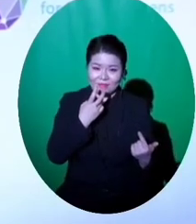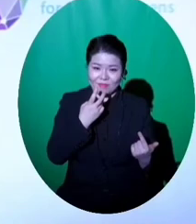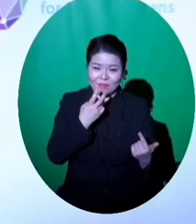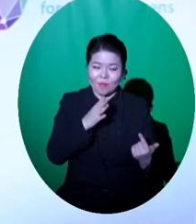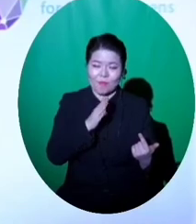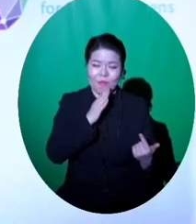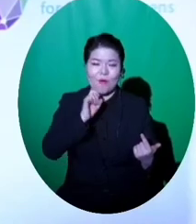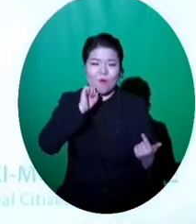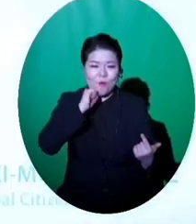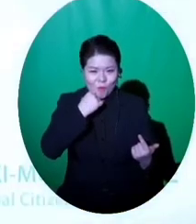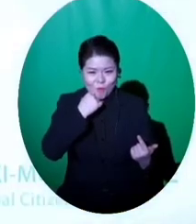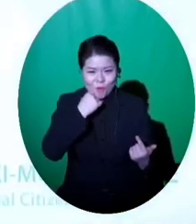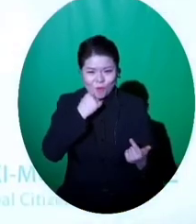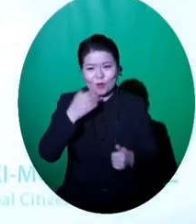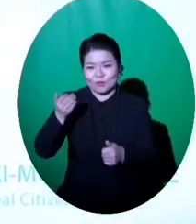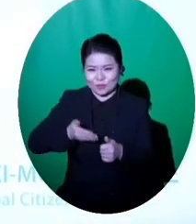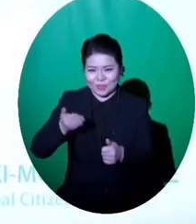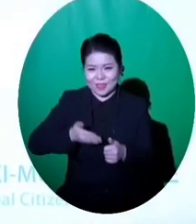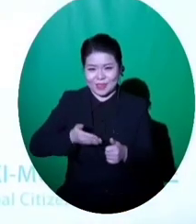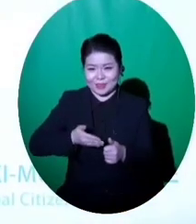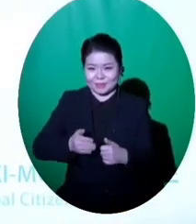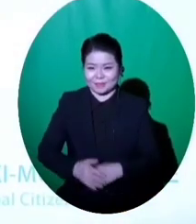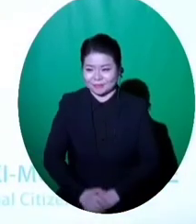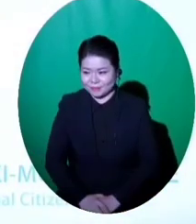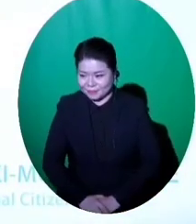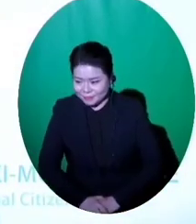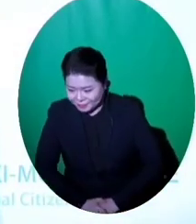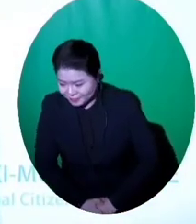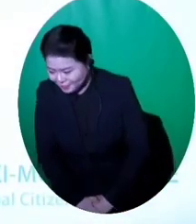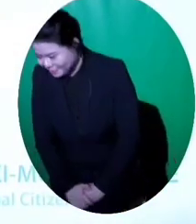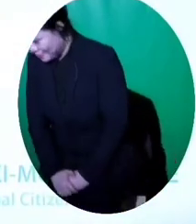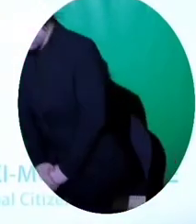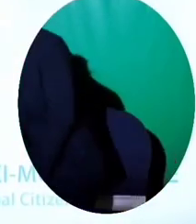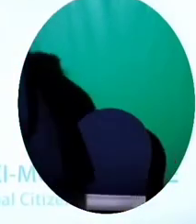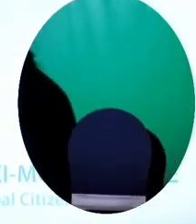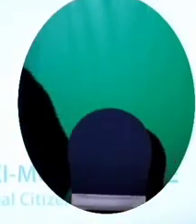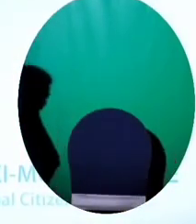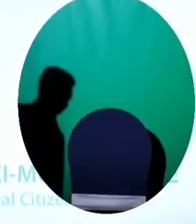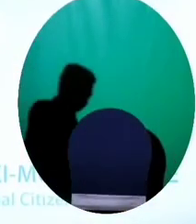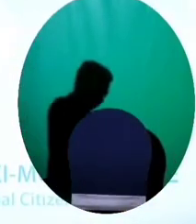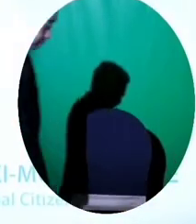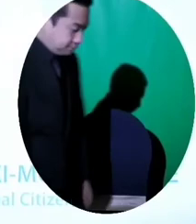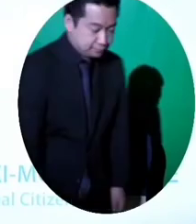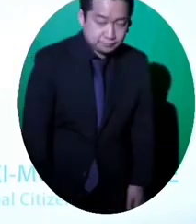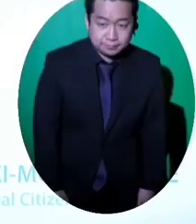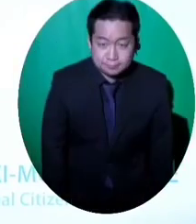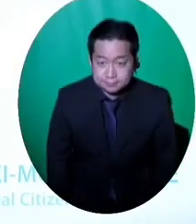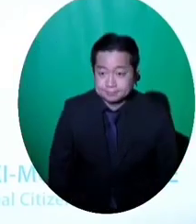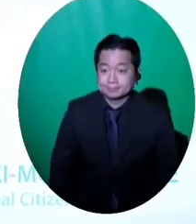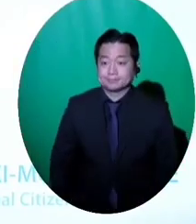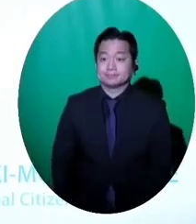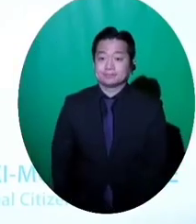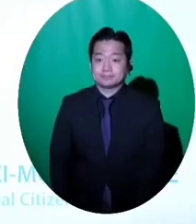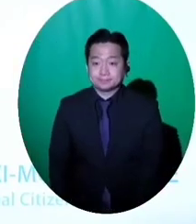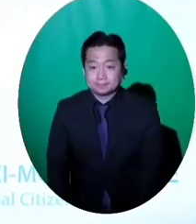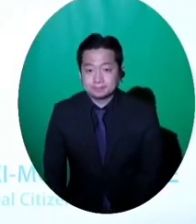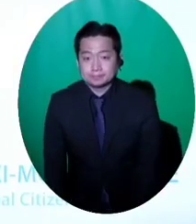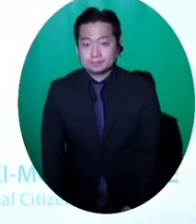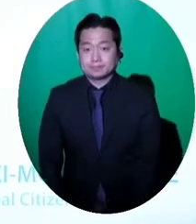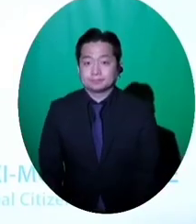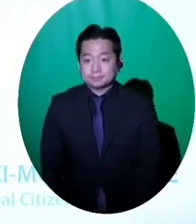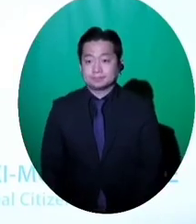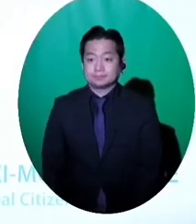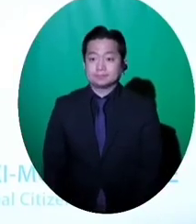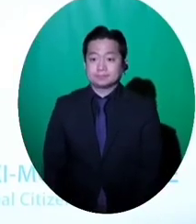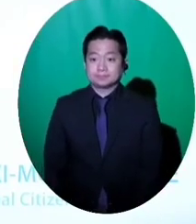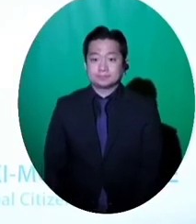people. Okay, thank you. Like the interconnectedness and the solidarity among the people will be the important source for